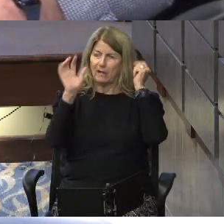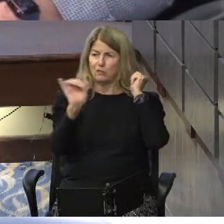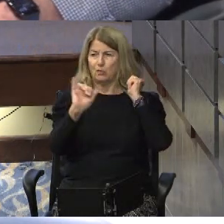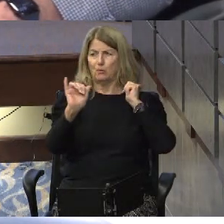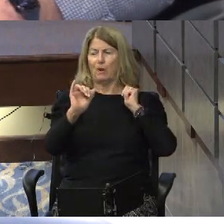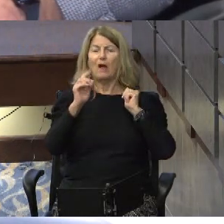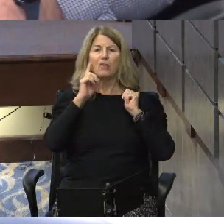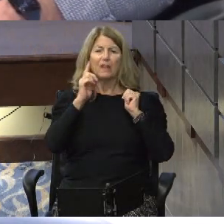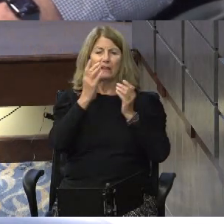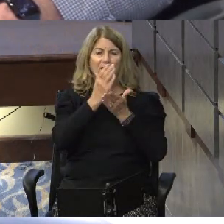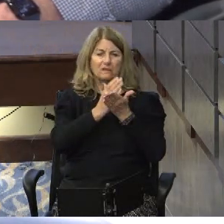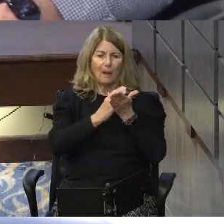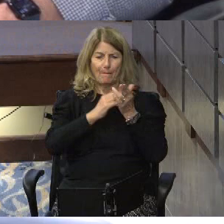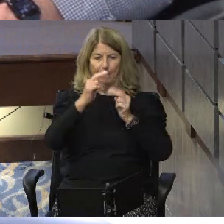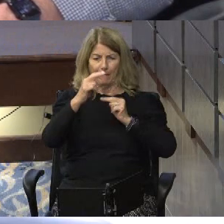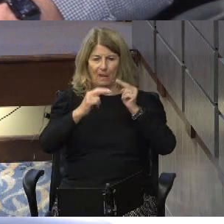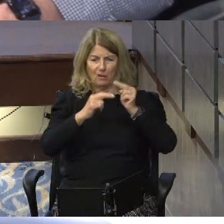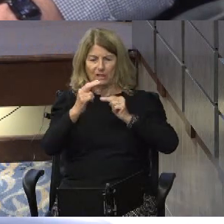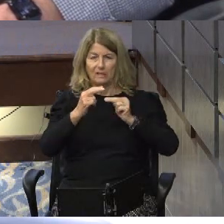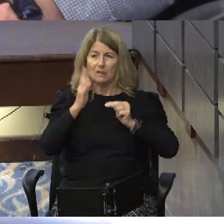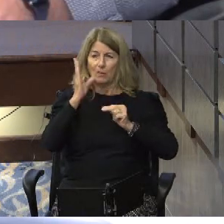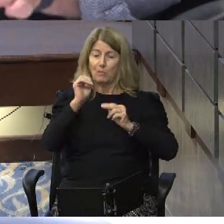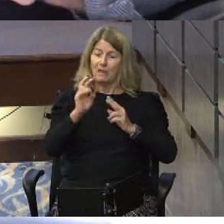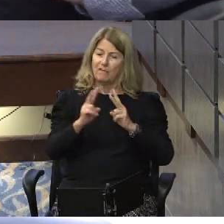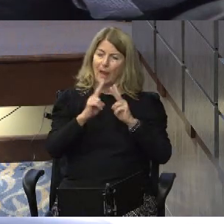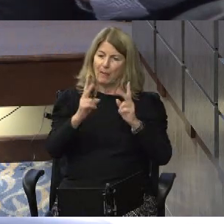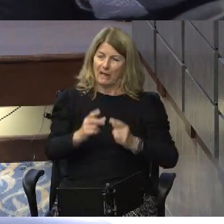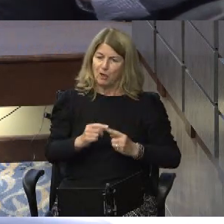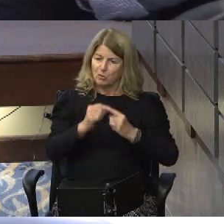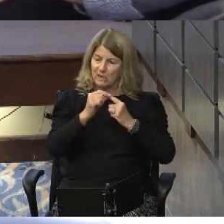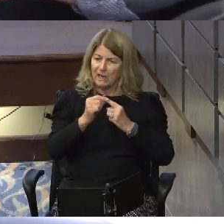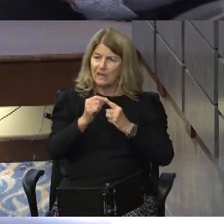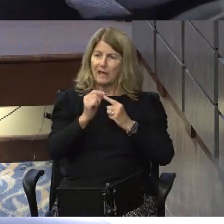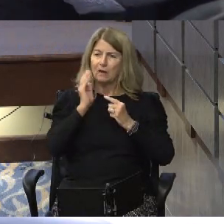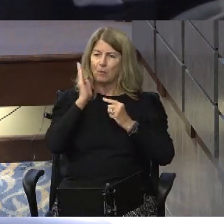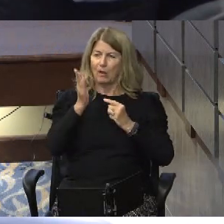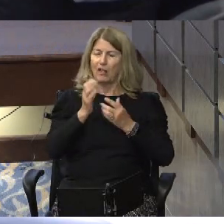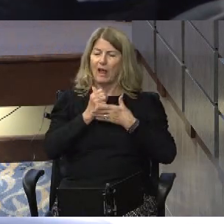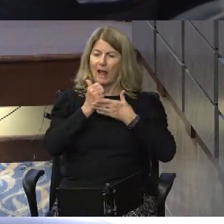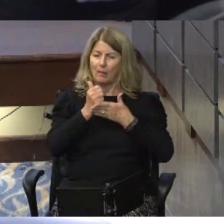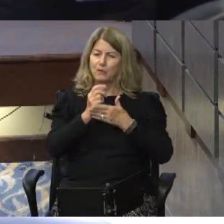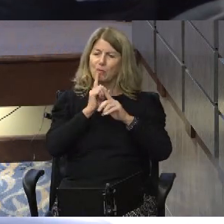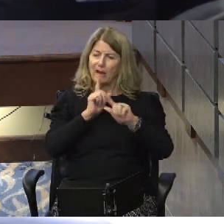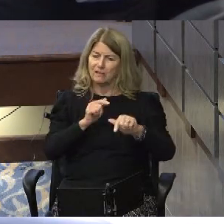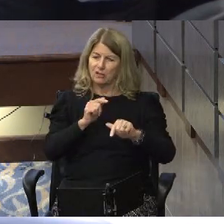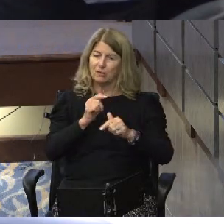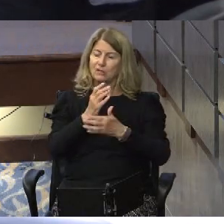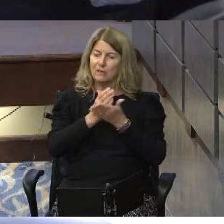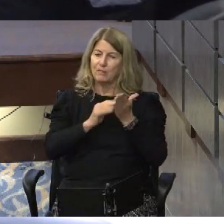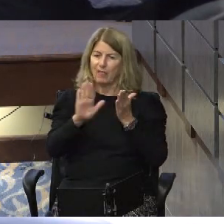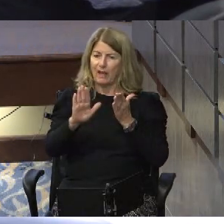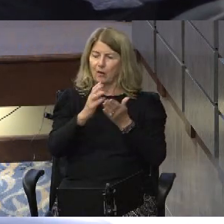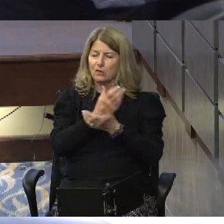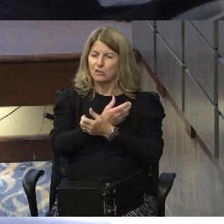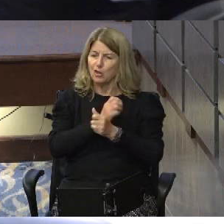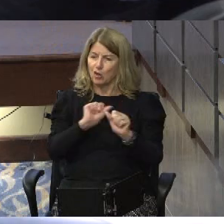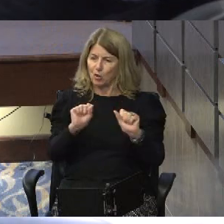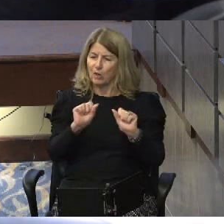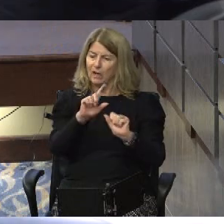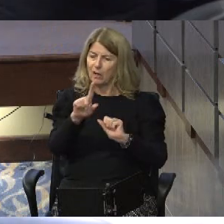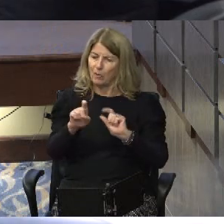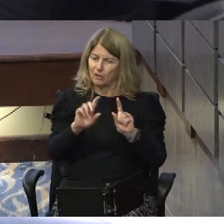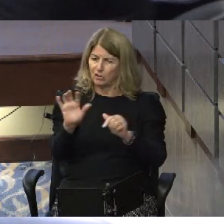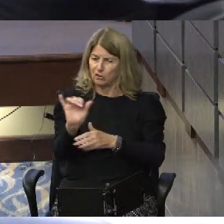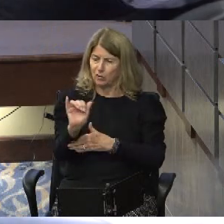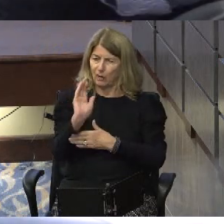some buildings that will be very, very unique and will help answer maybe some of their security questions as well. And we'll also have a